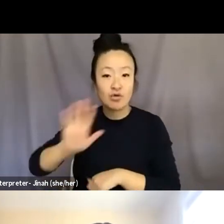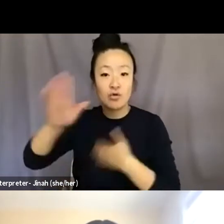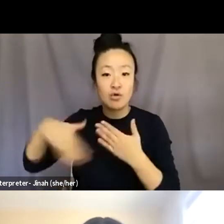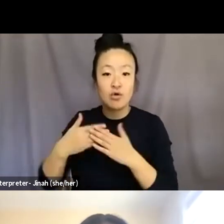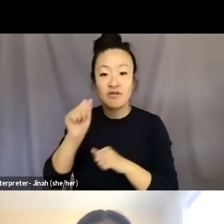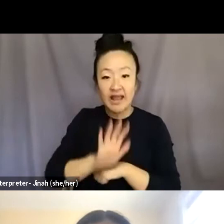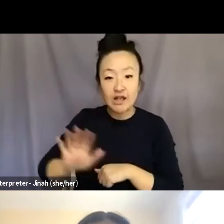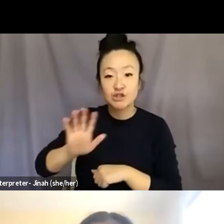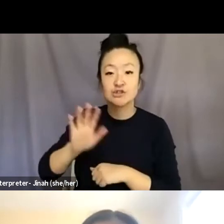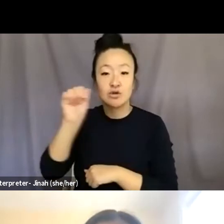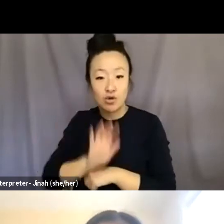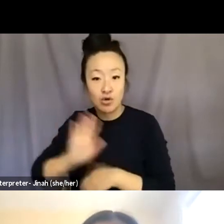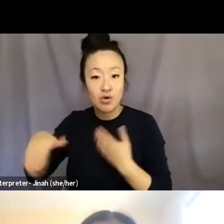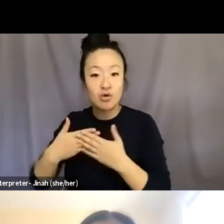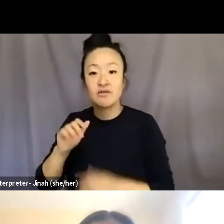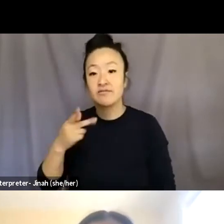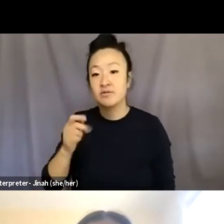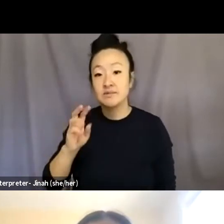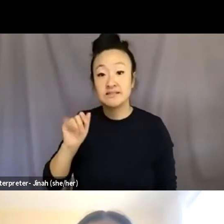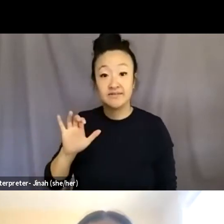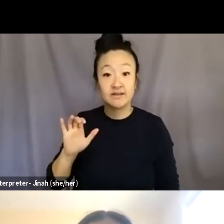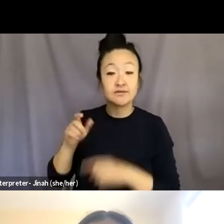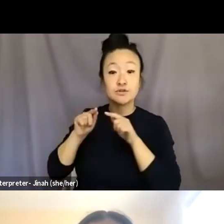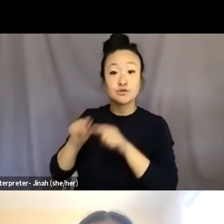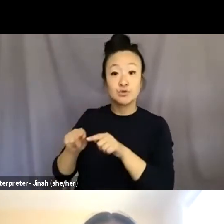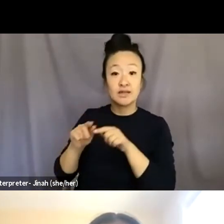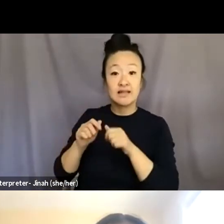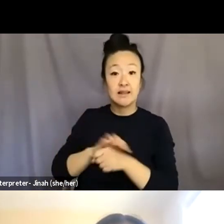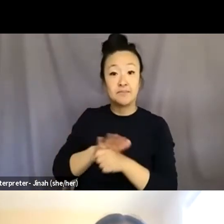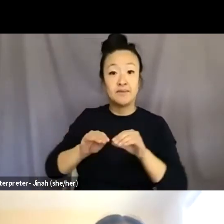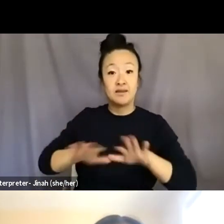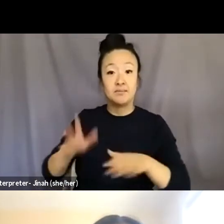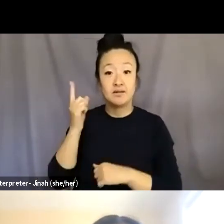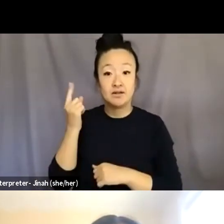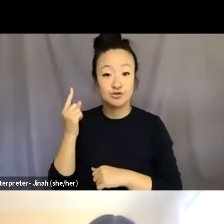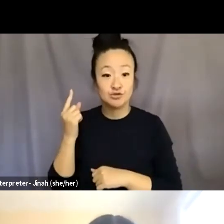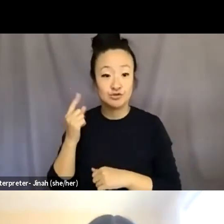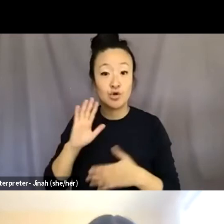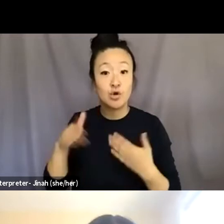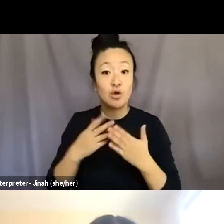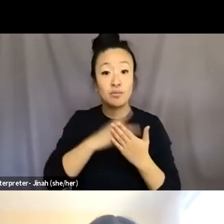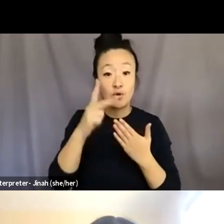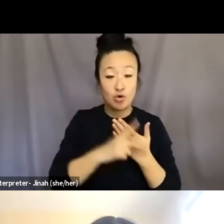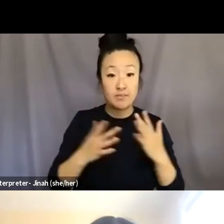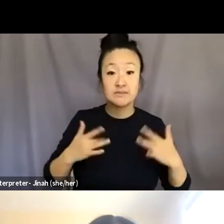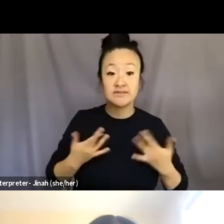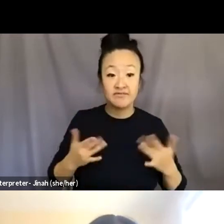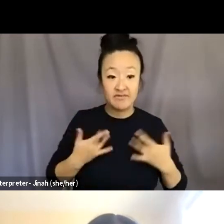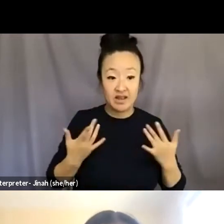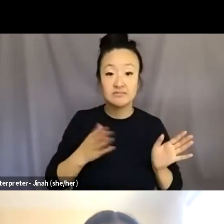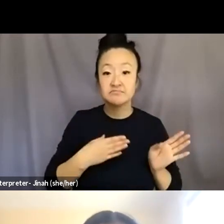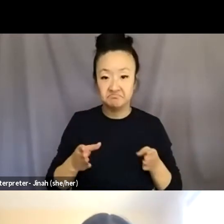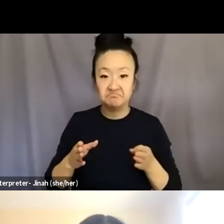Pacific. Last year during the pandemic, we turned all of our programs and events